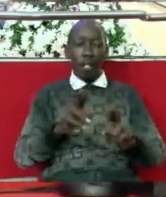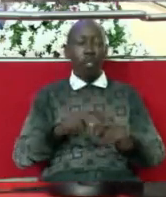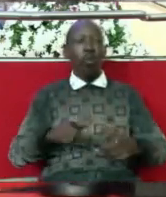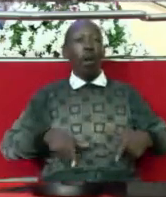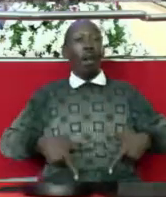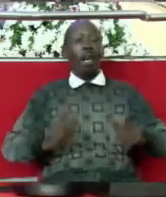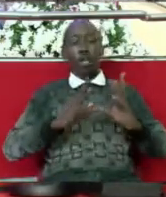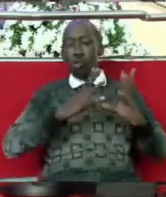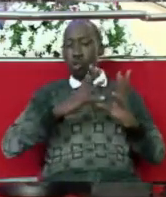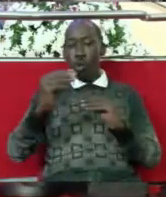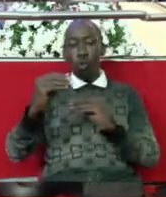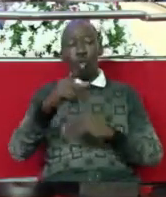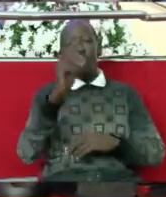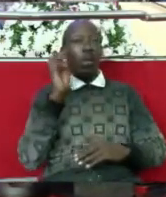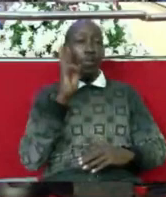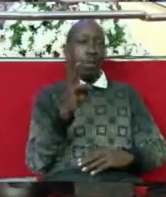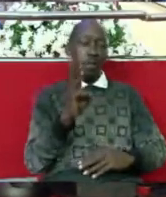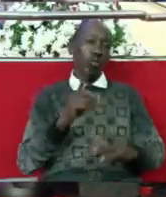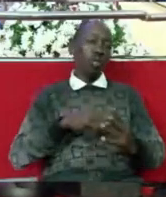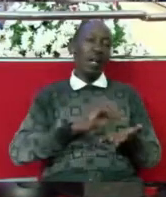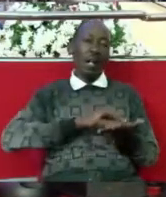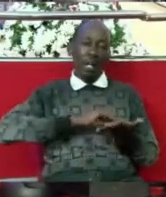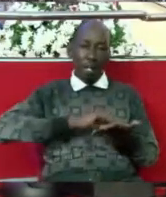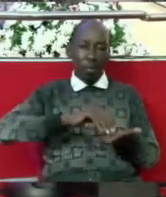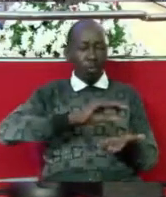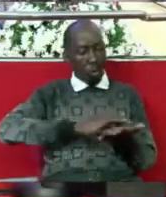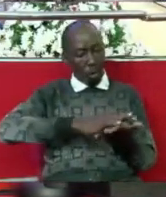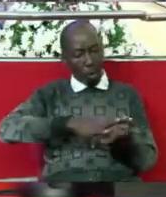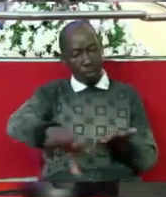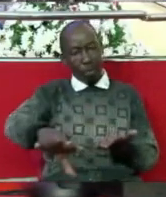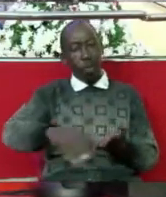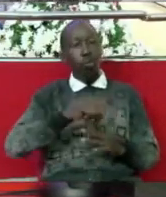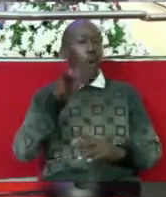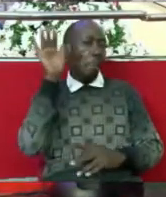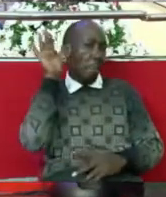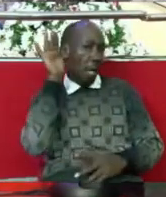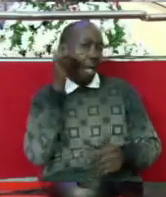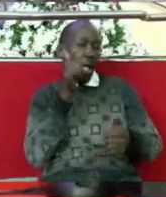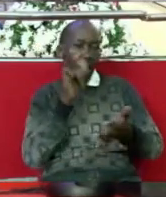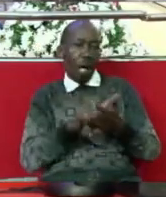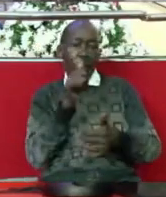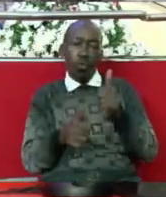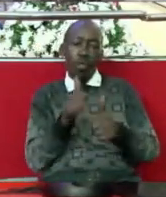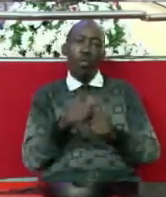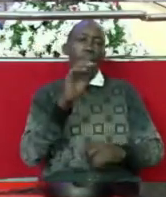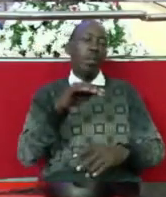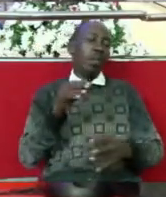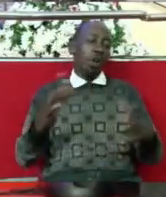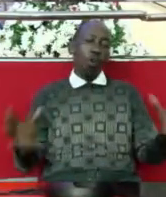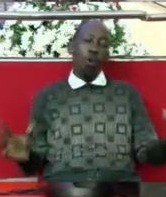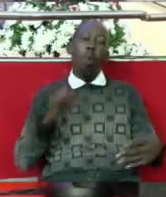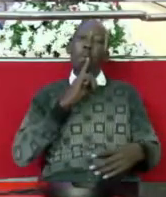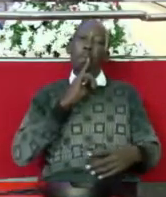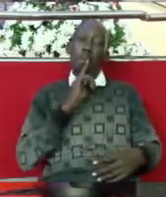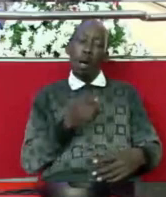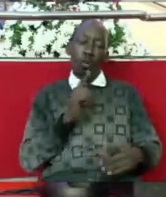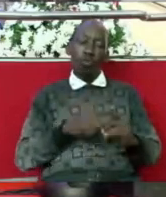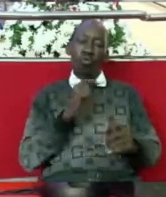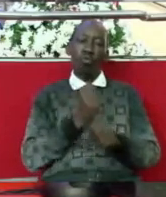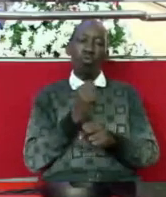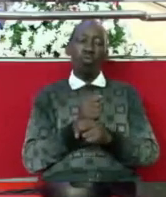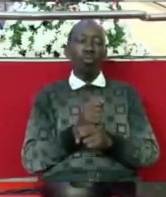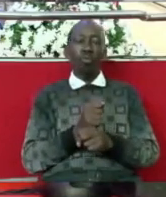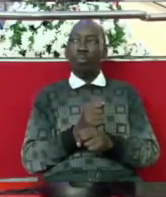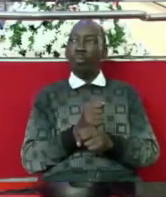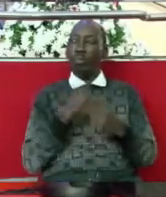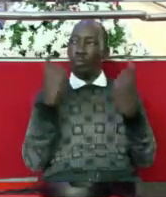go. You'll be willing to delete. You'll be willing to obey that which the Lord is commanding you to do. Utaweza kuachilia yale